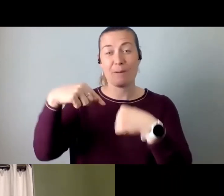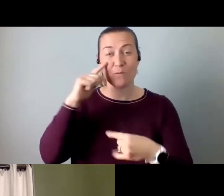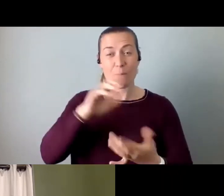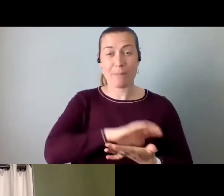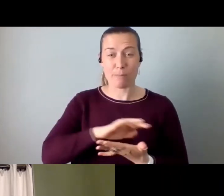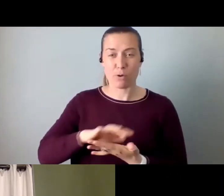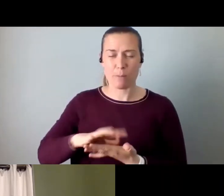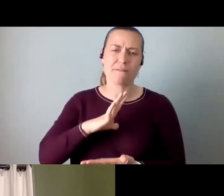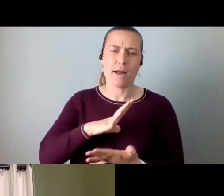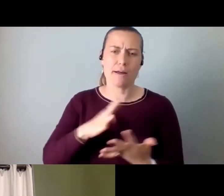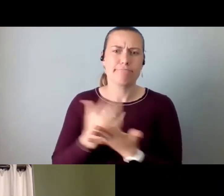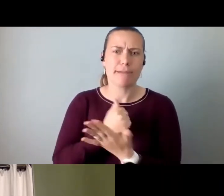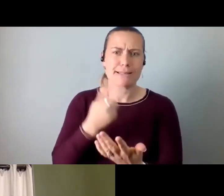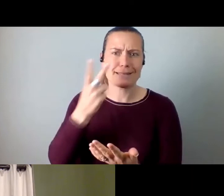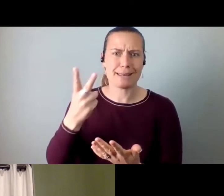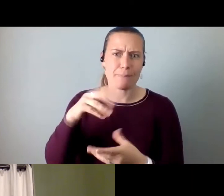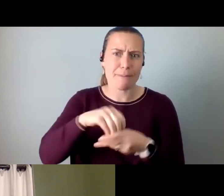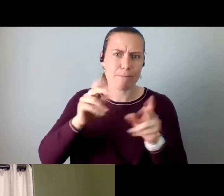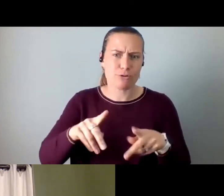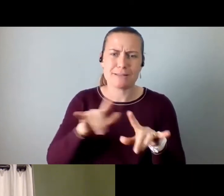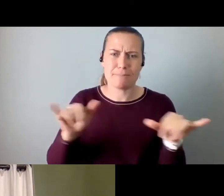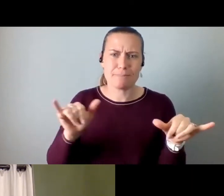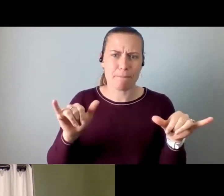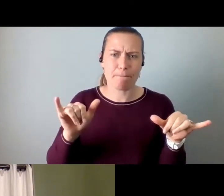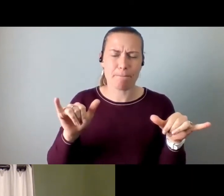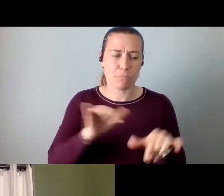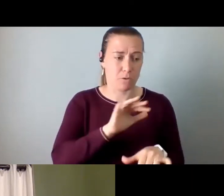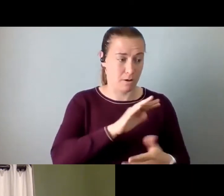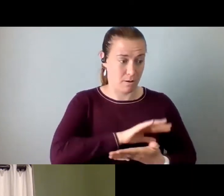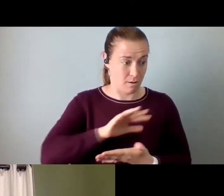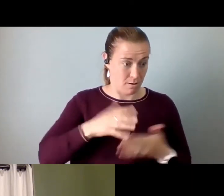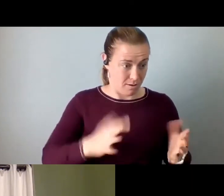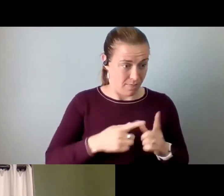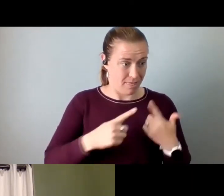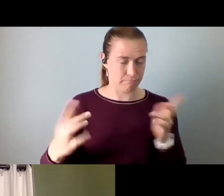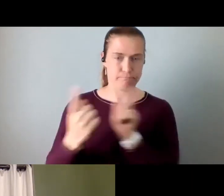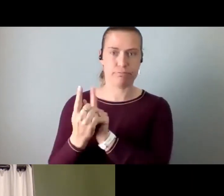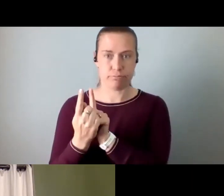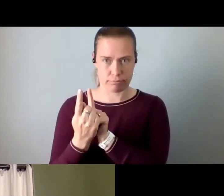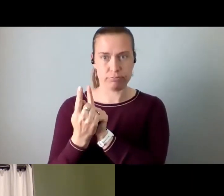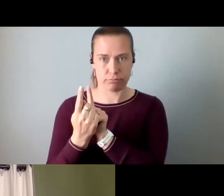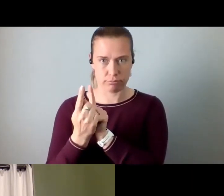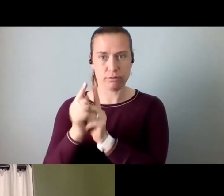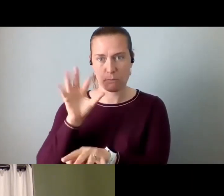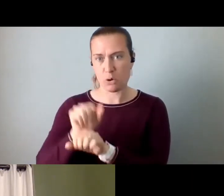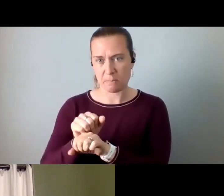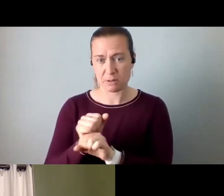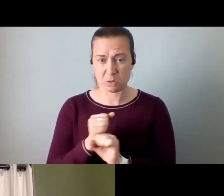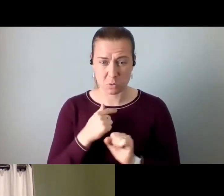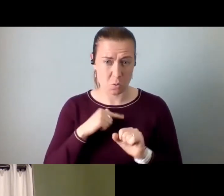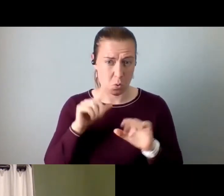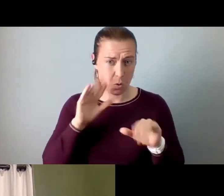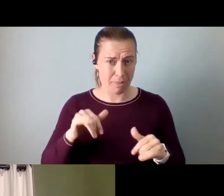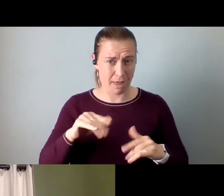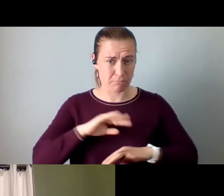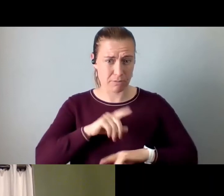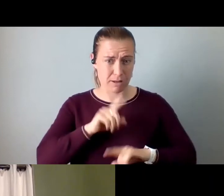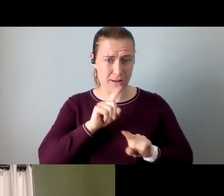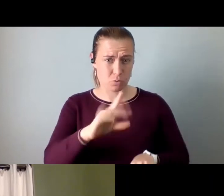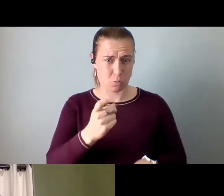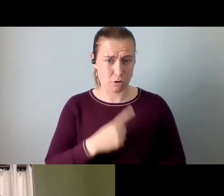we will see them at the same time they get their mammograms. So hopefully that helped answer that question. Yeah, absolutely.